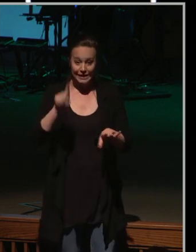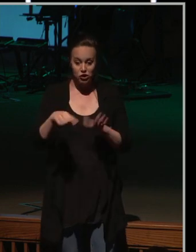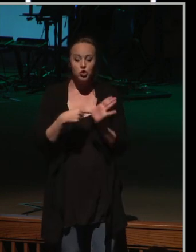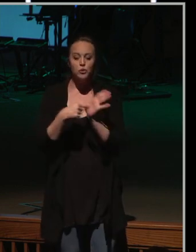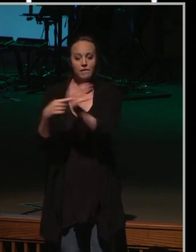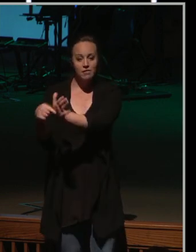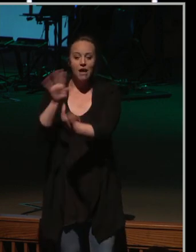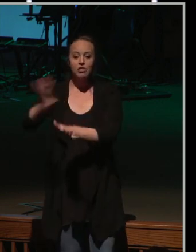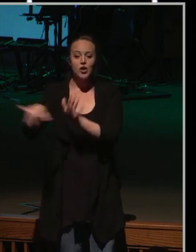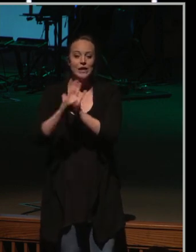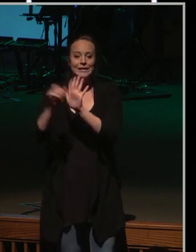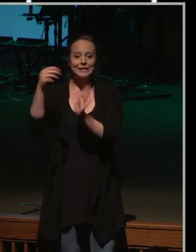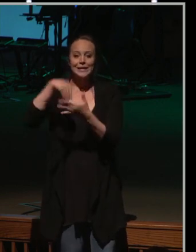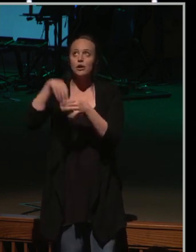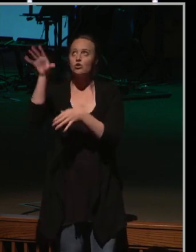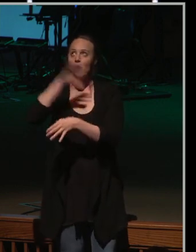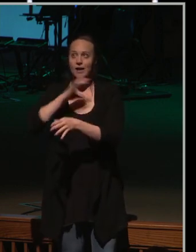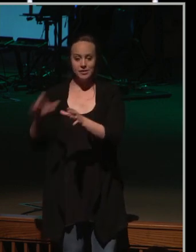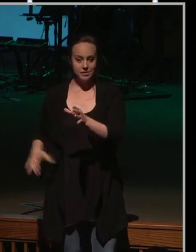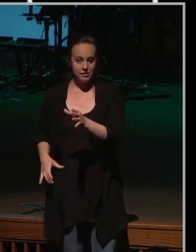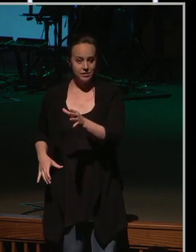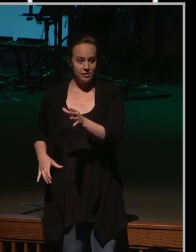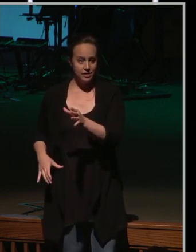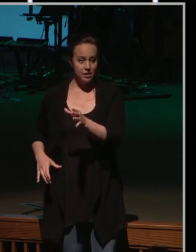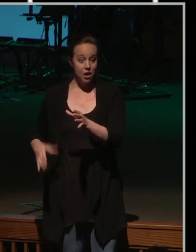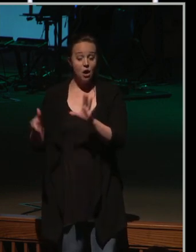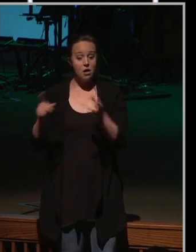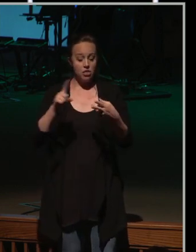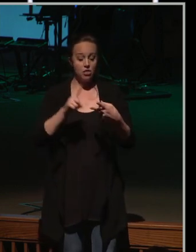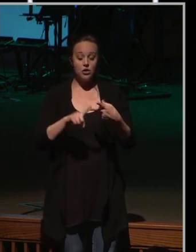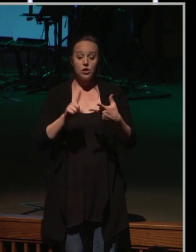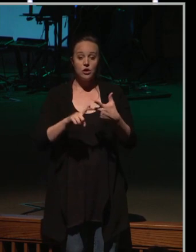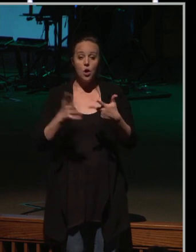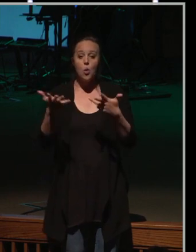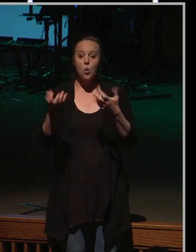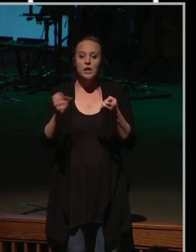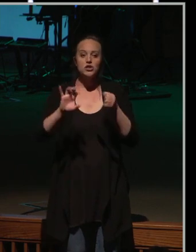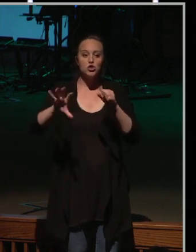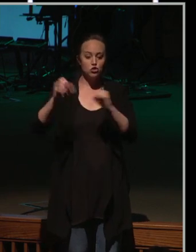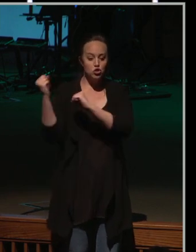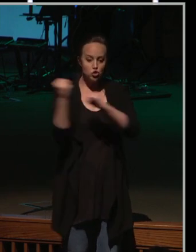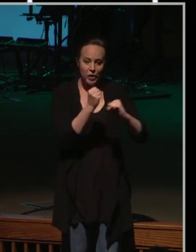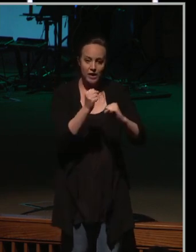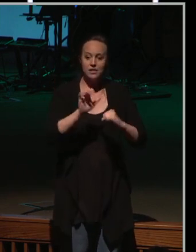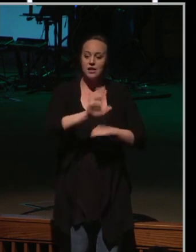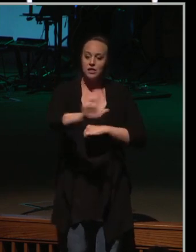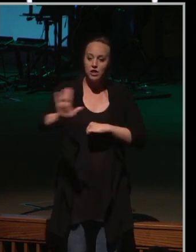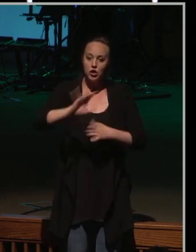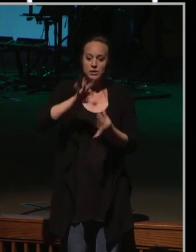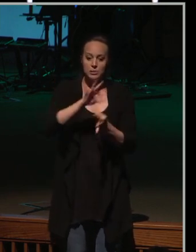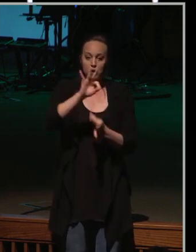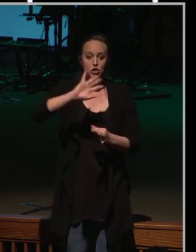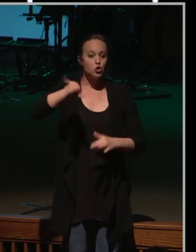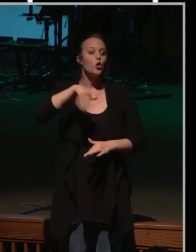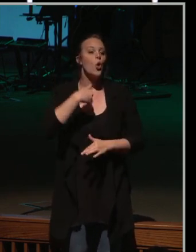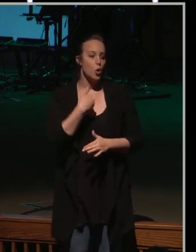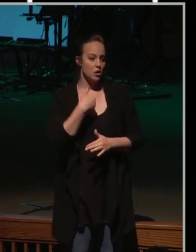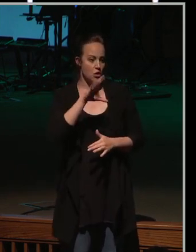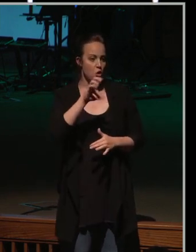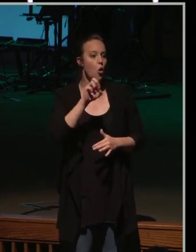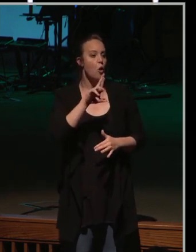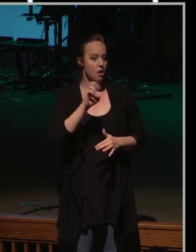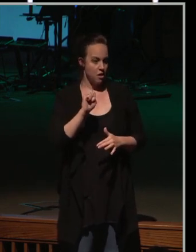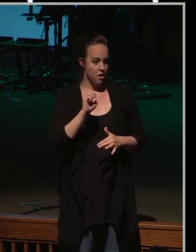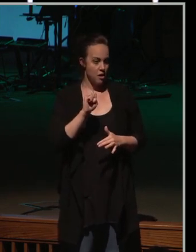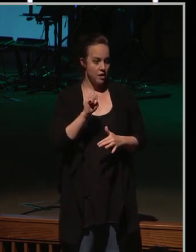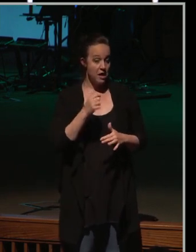identity in Christ. In short, he wants to strengthen their spiritual core. I think it's a great message for all of us that follow Jesus, whether